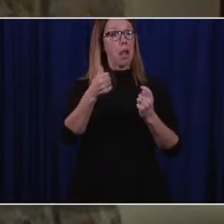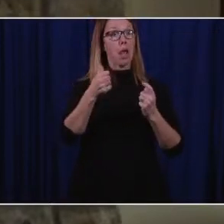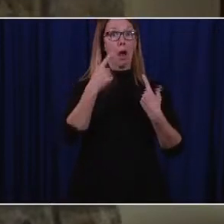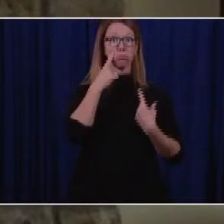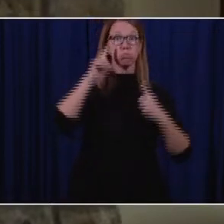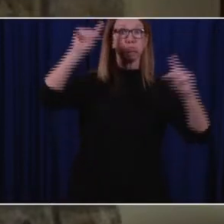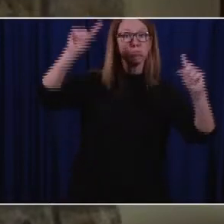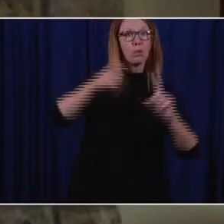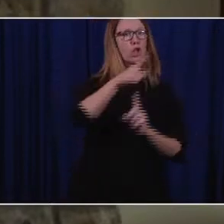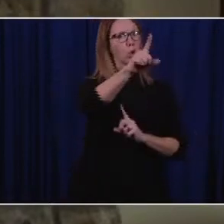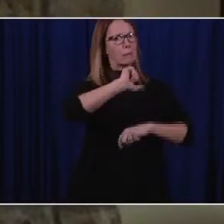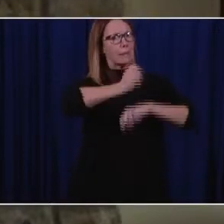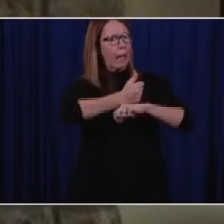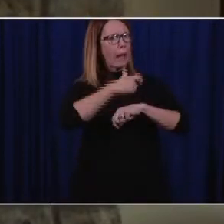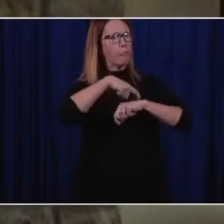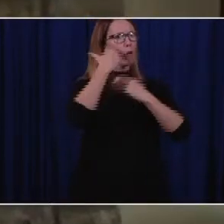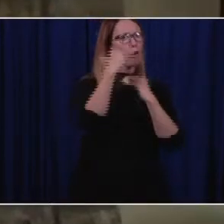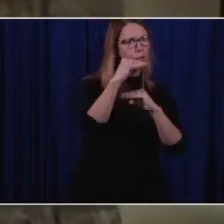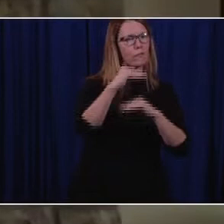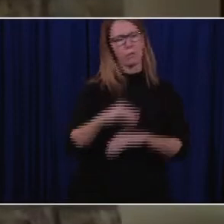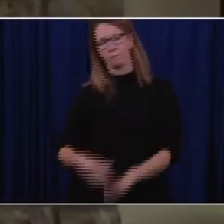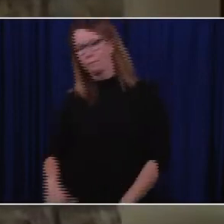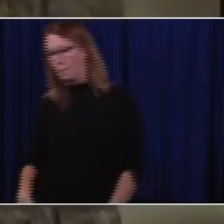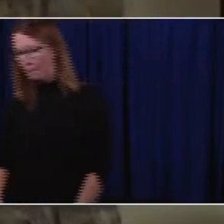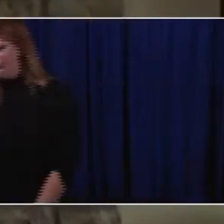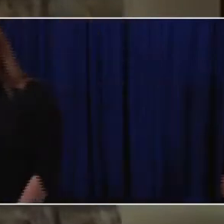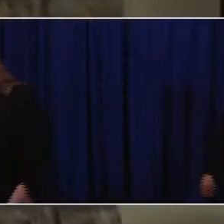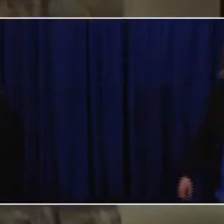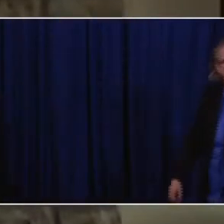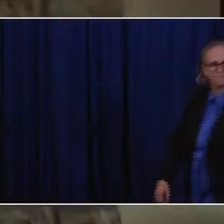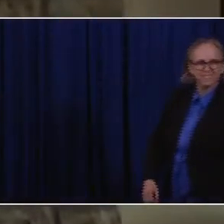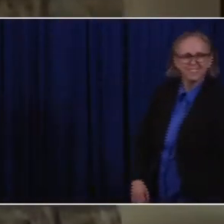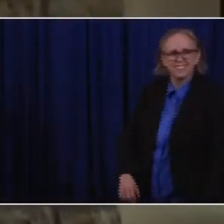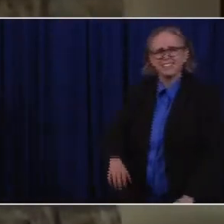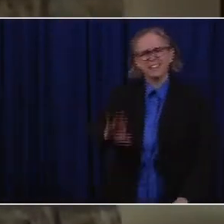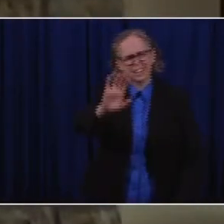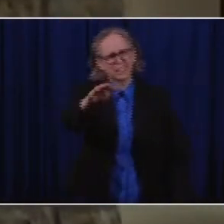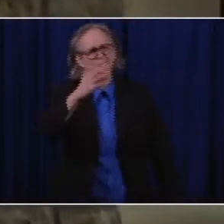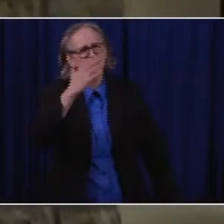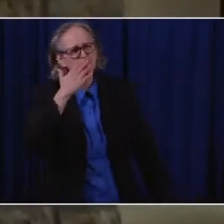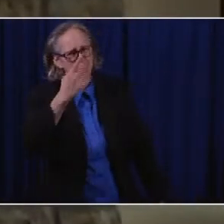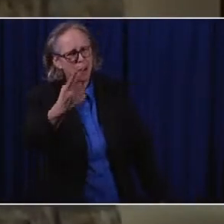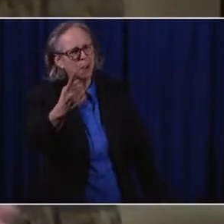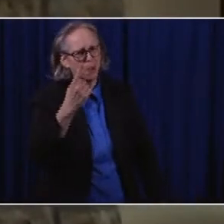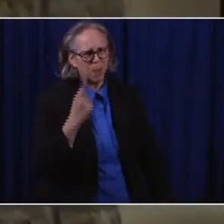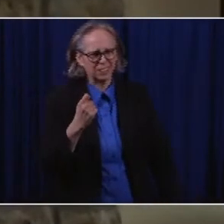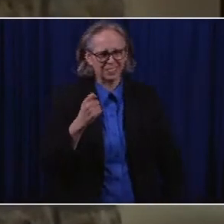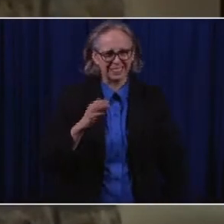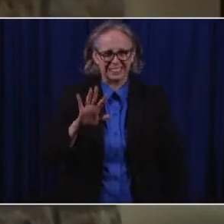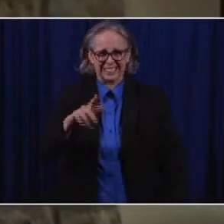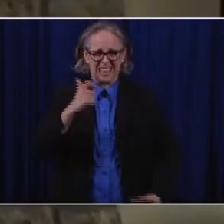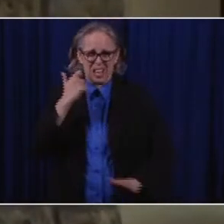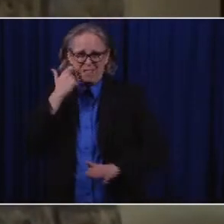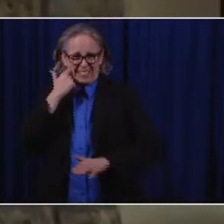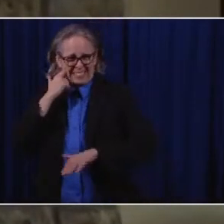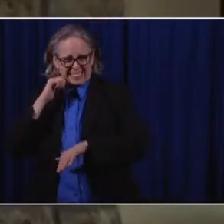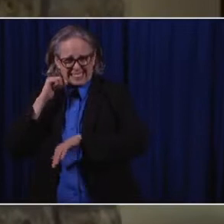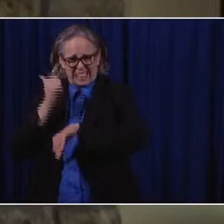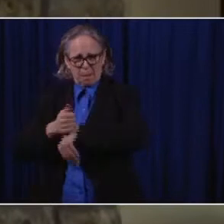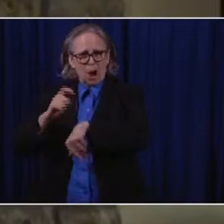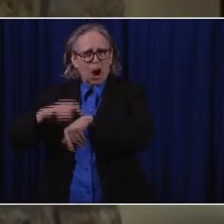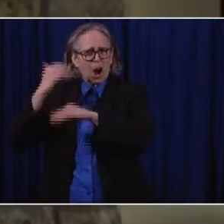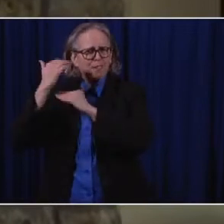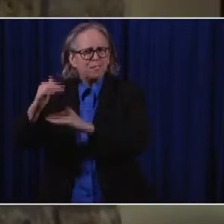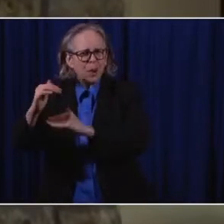that you instituted? Thank you. Yeah, Kenny, good question. I think it's too early to get any data or really to see it. It takes a while for these things to take effect.